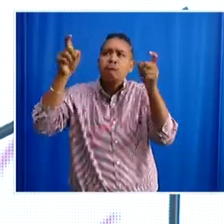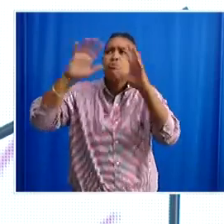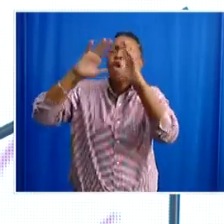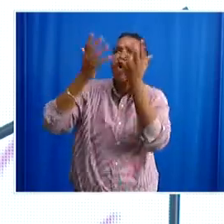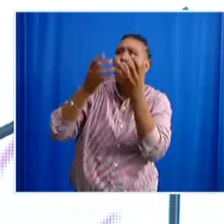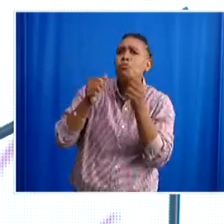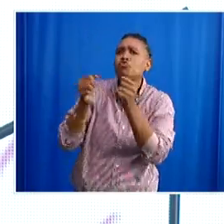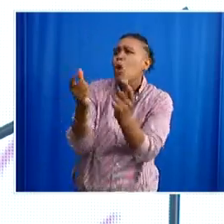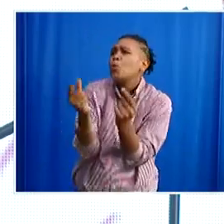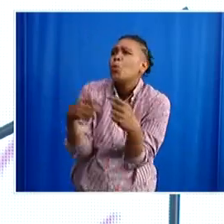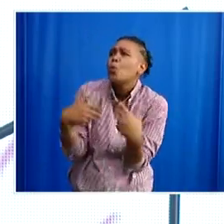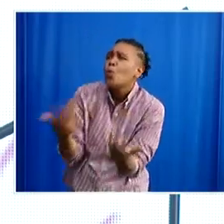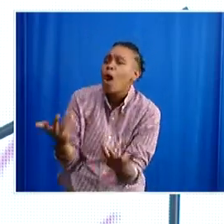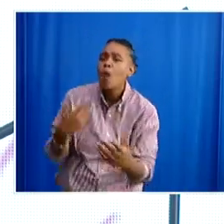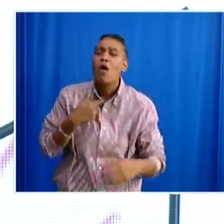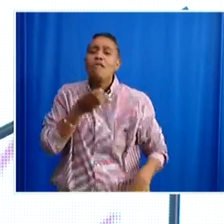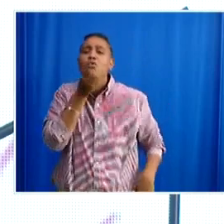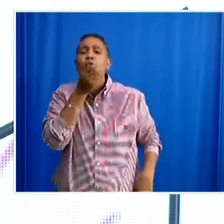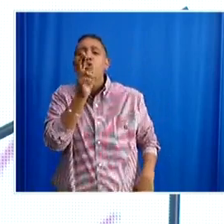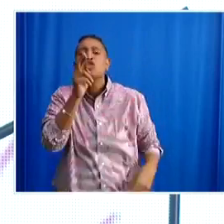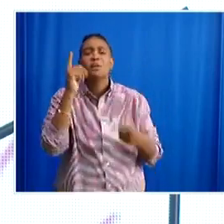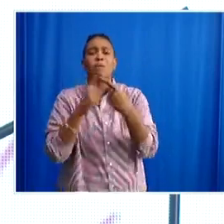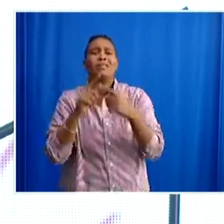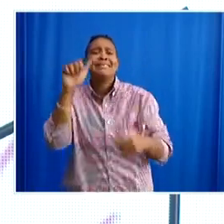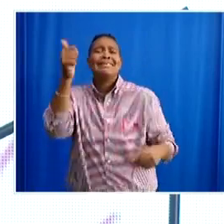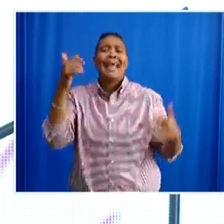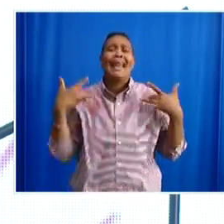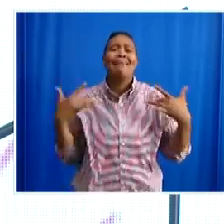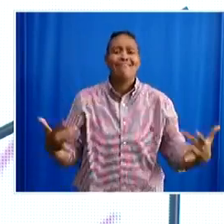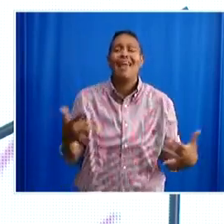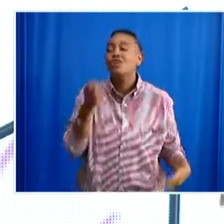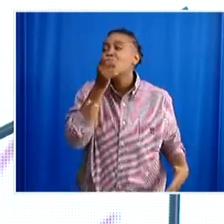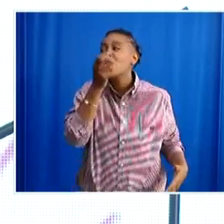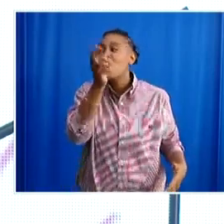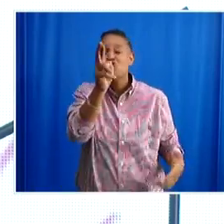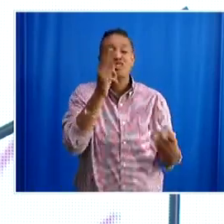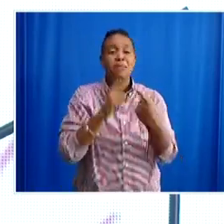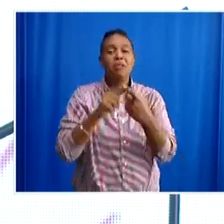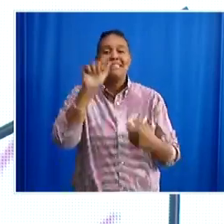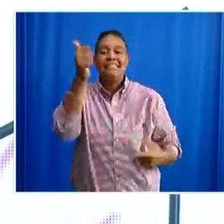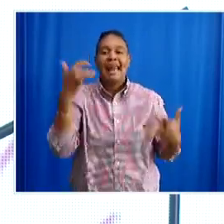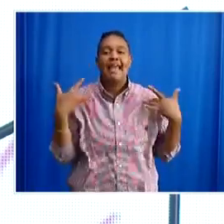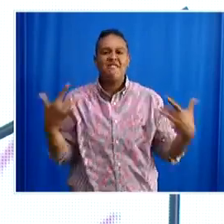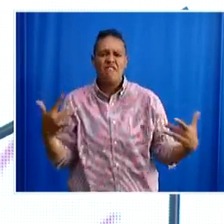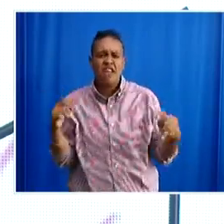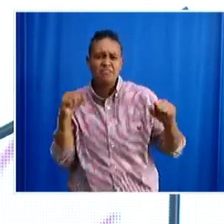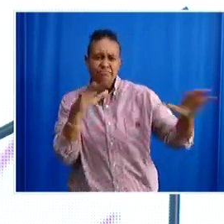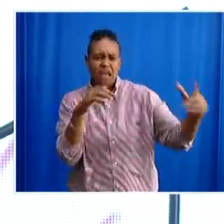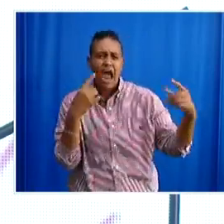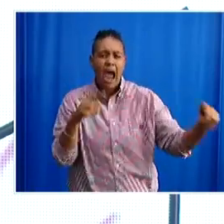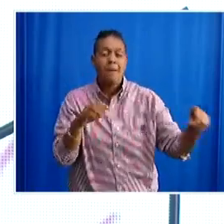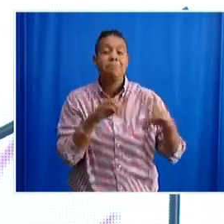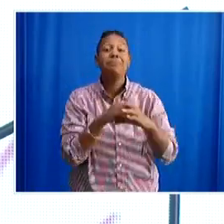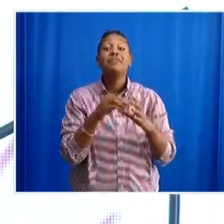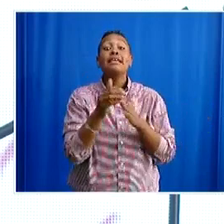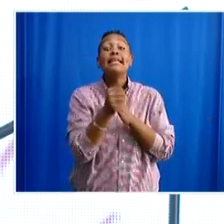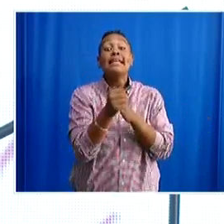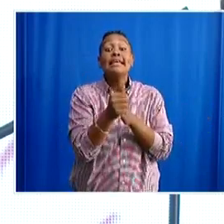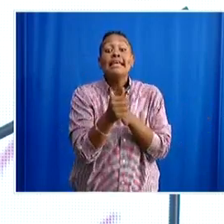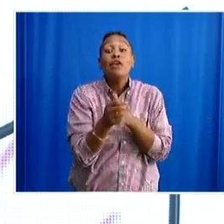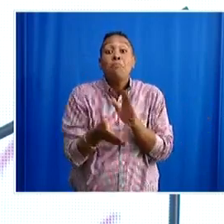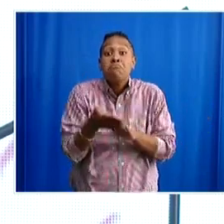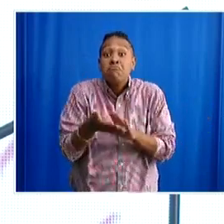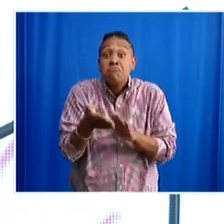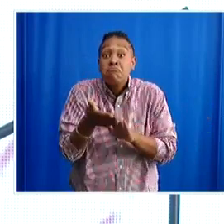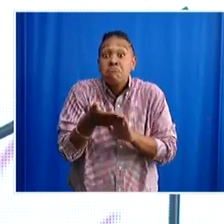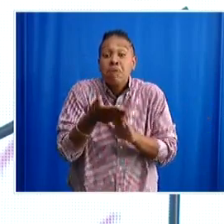Yokohama strategy. We had the OTRS plus 10 event, OTRS event and the OTRS plus 10 event. And in the lead up to the Hyogo Framework